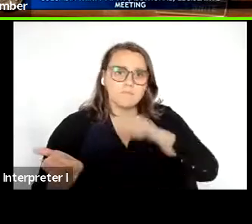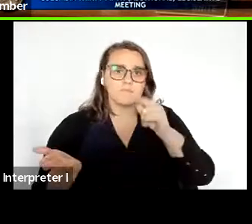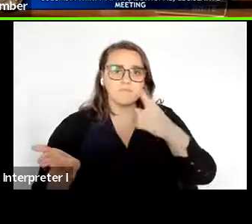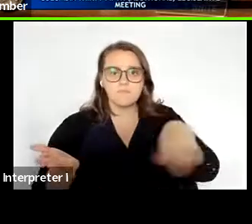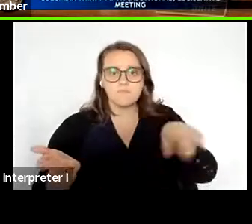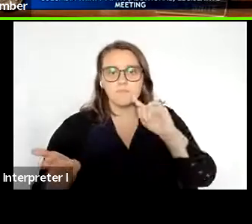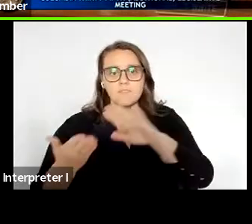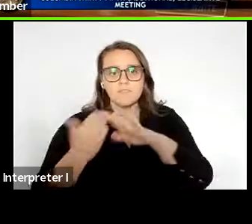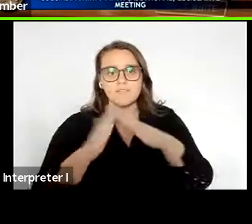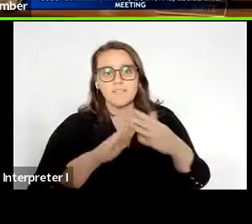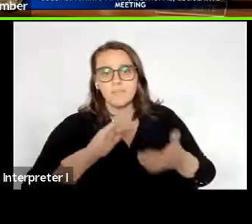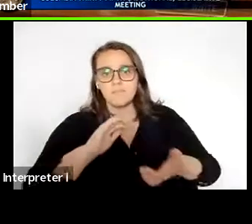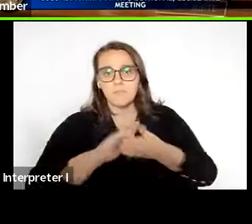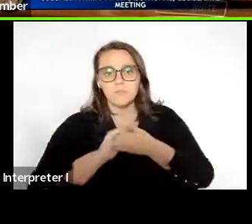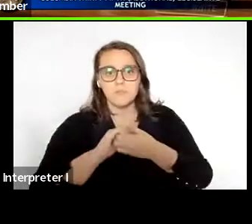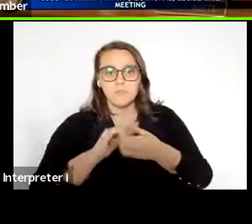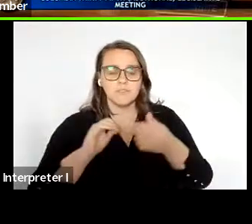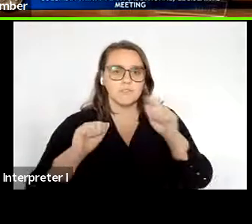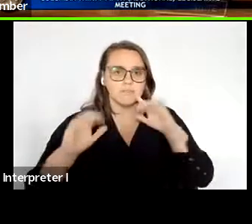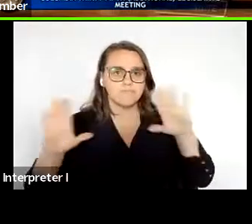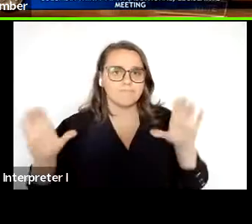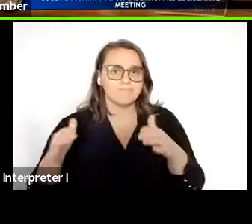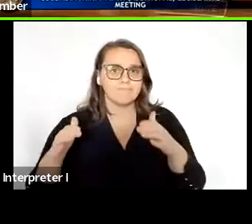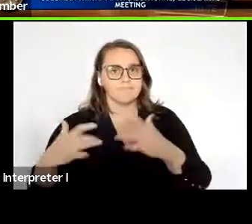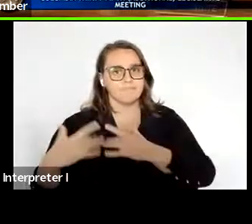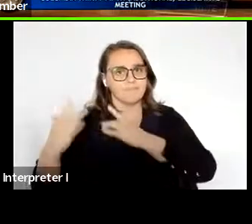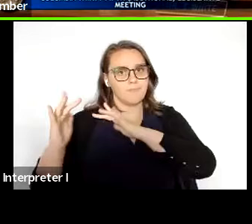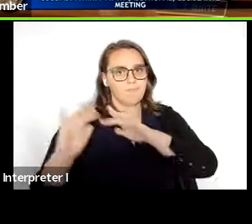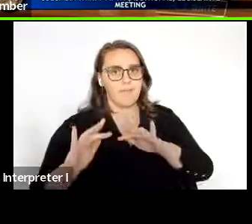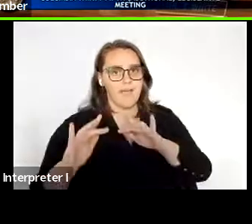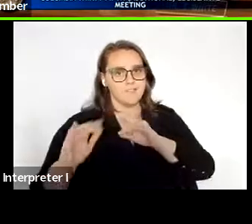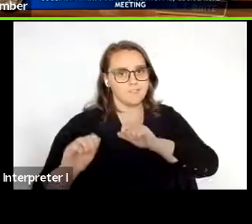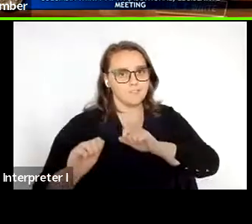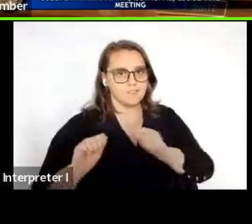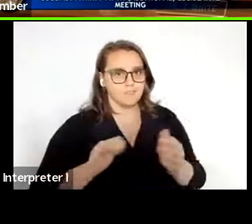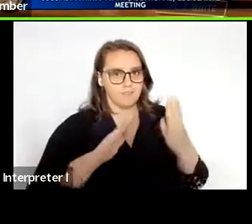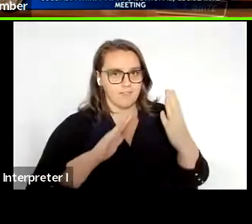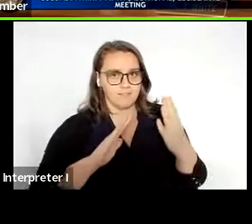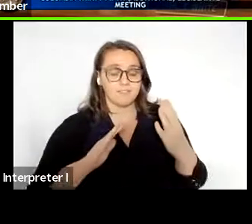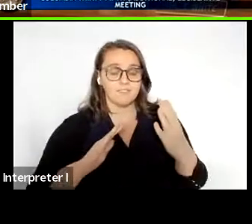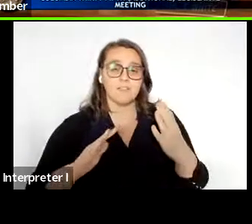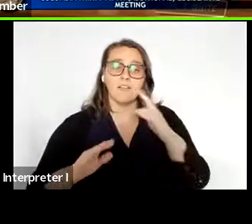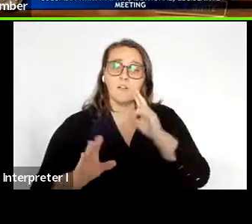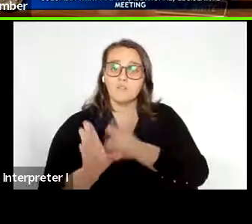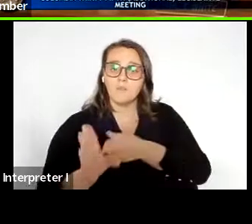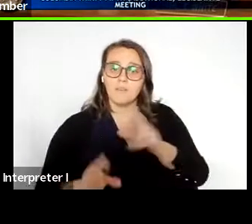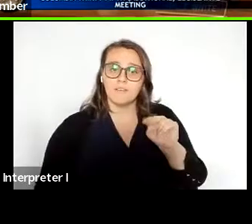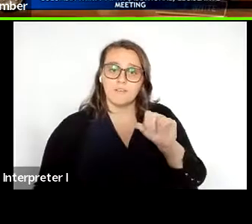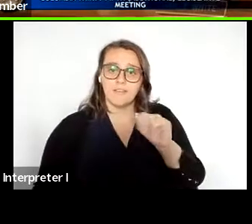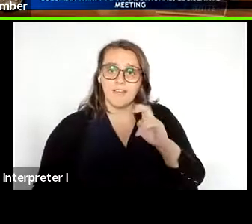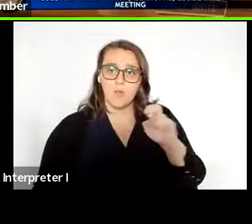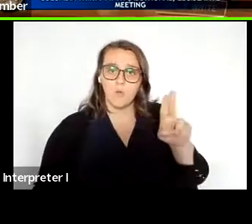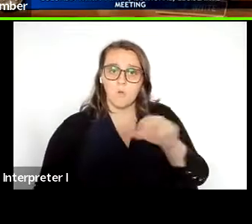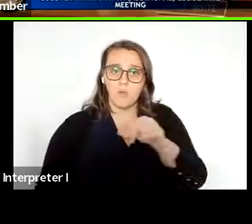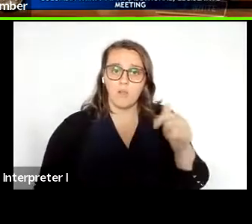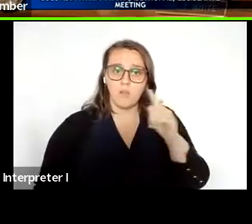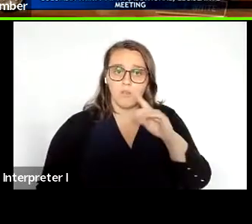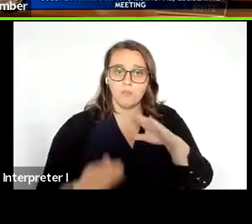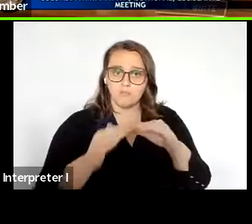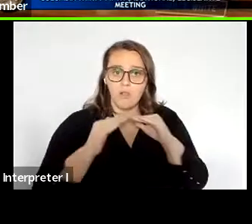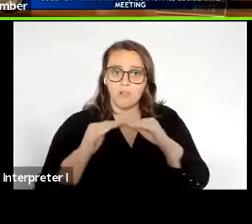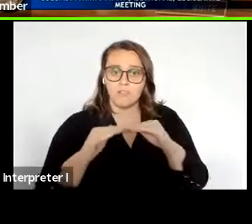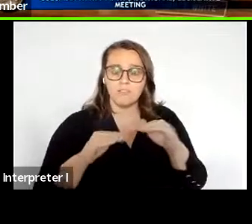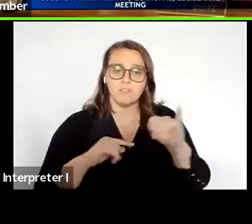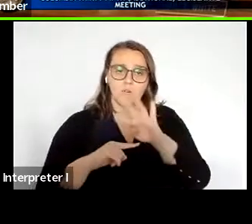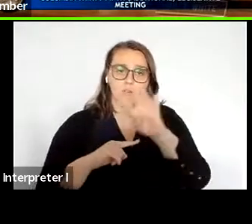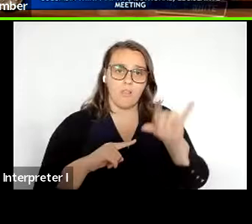for coming together to address this emergency with compassion. I joined Councilmember Nadeau and other colleagues in July in sending a letter to implore